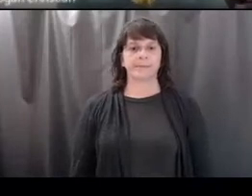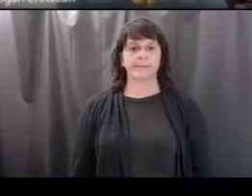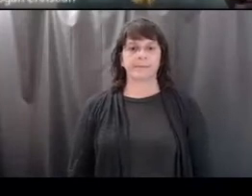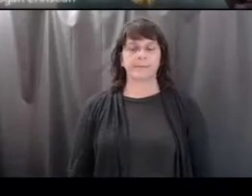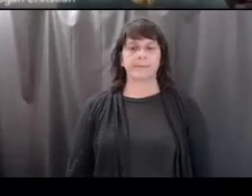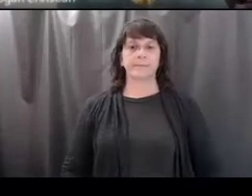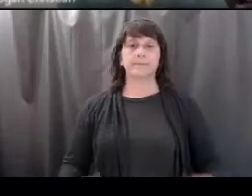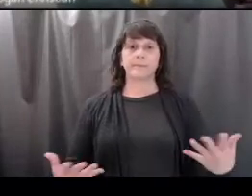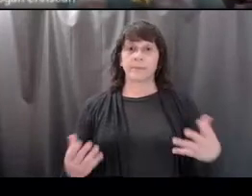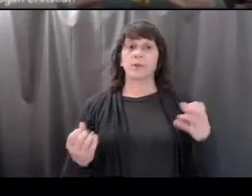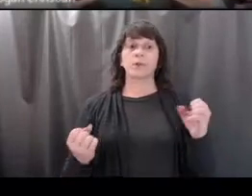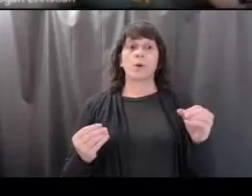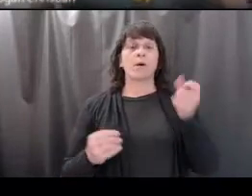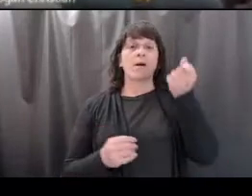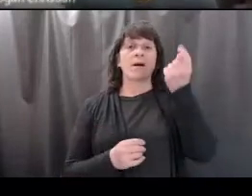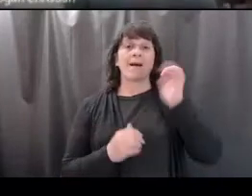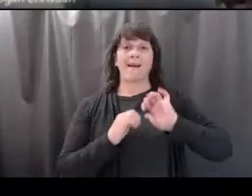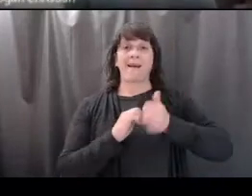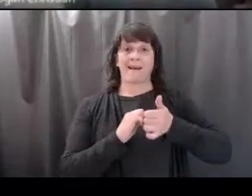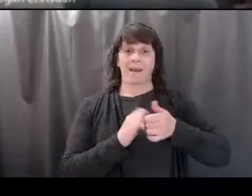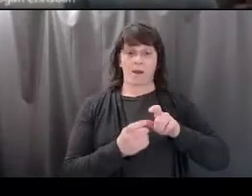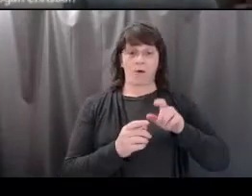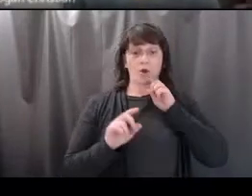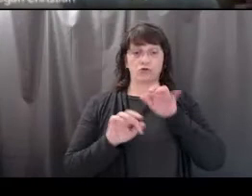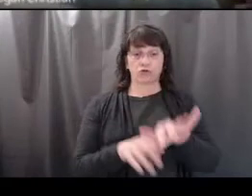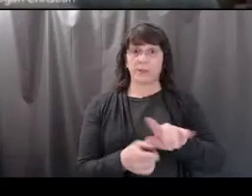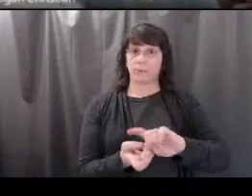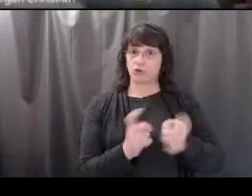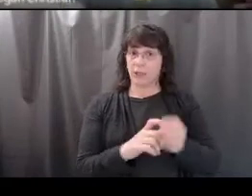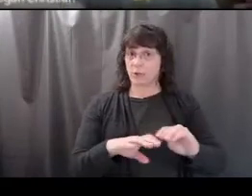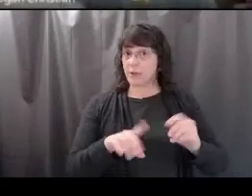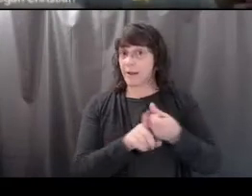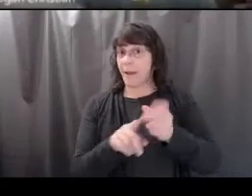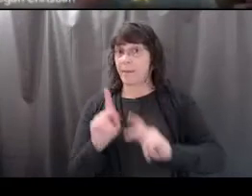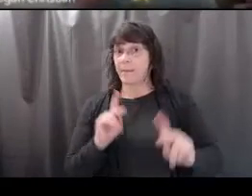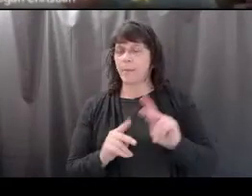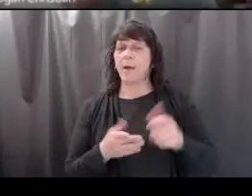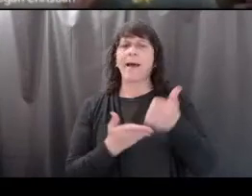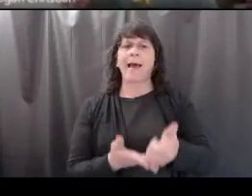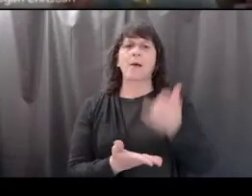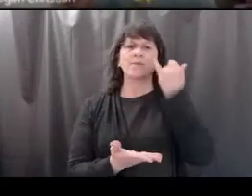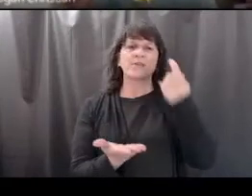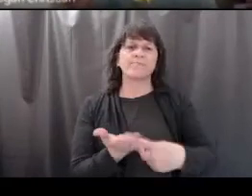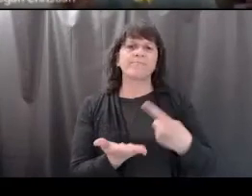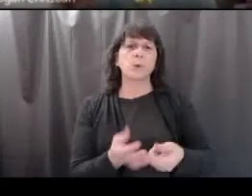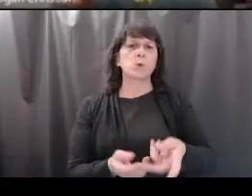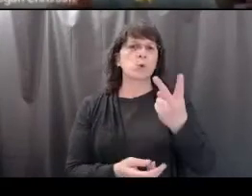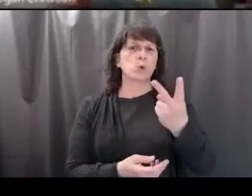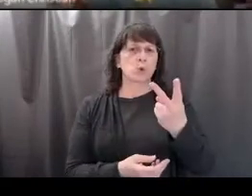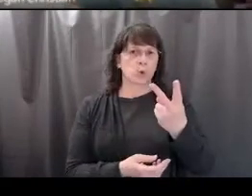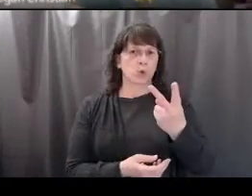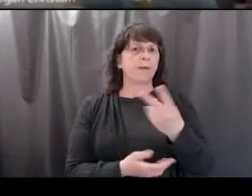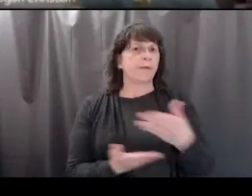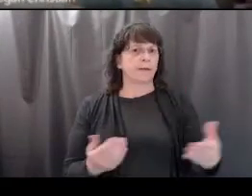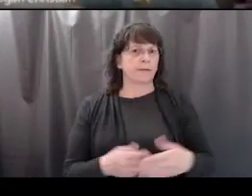So to understand how changes in stream flow impact people, it's helpful to talk about two extremes of stream